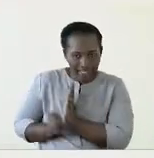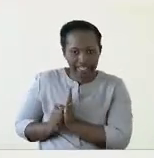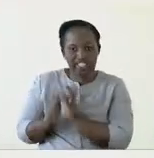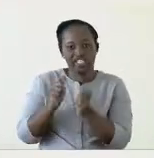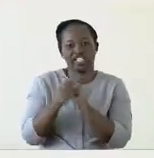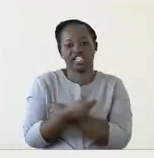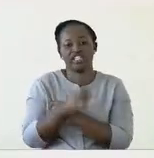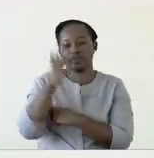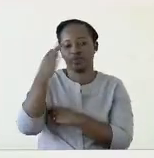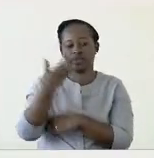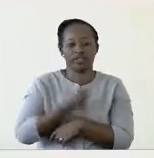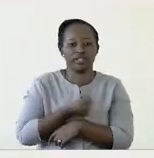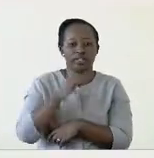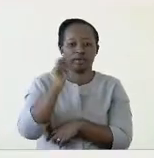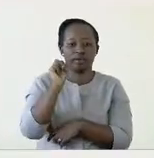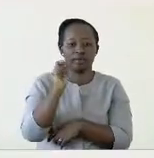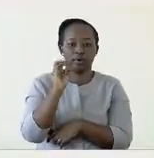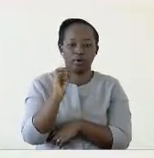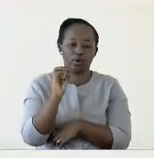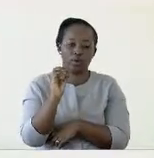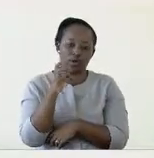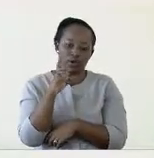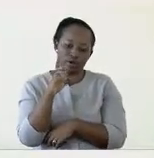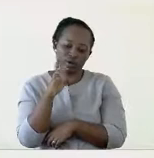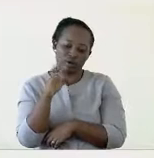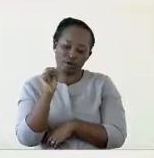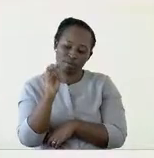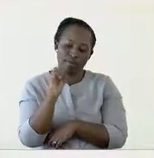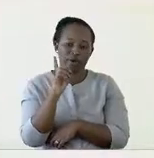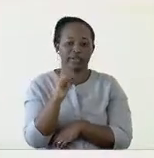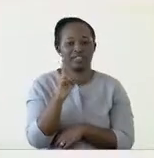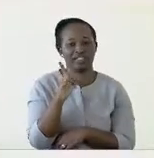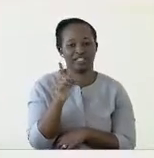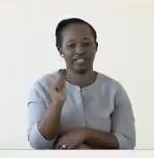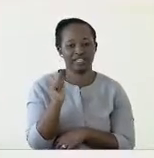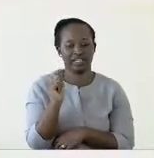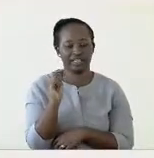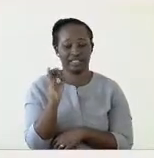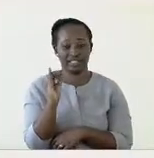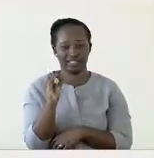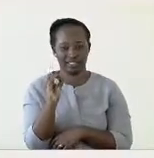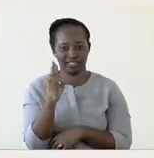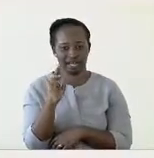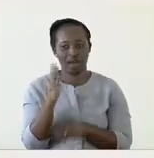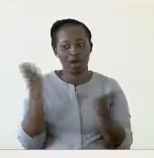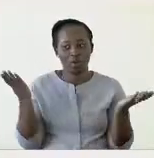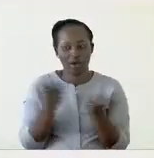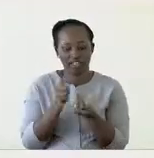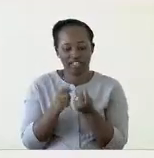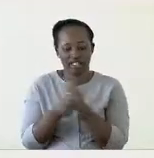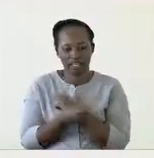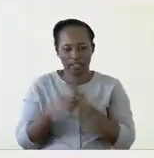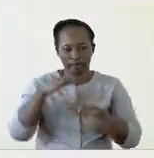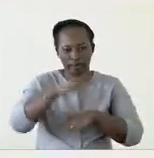Number three, we have modulator. The modulator, these are the structures where the change is processed